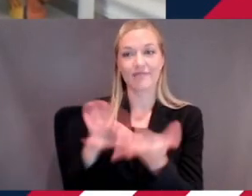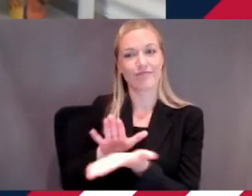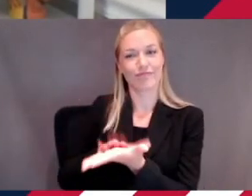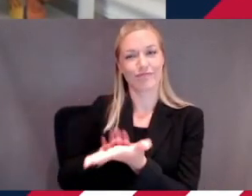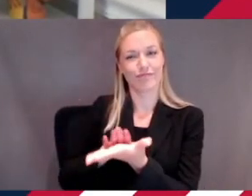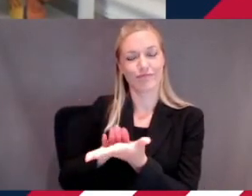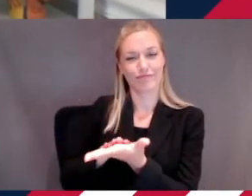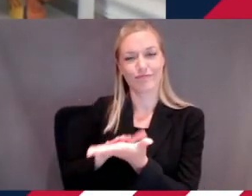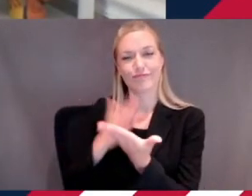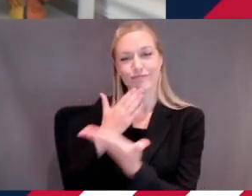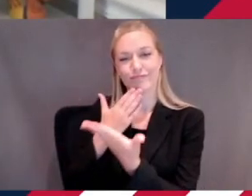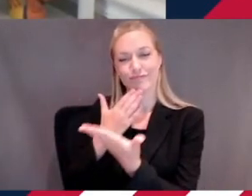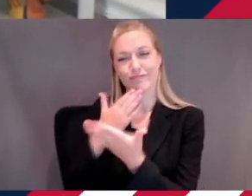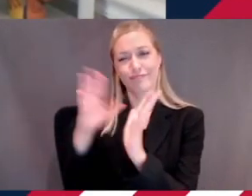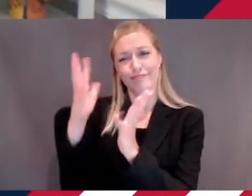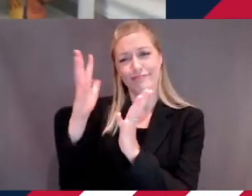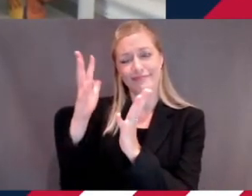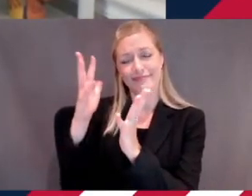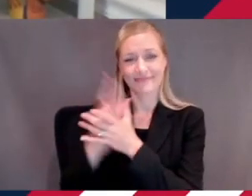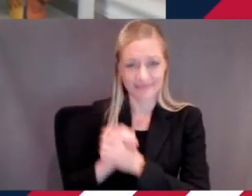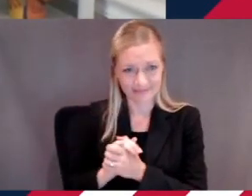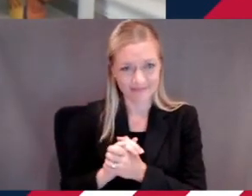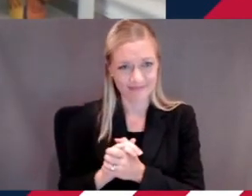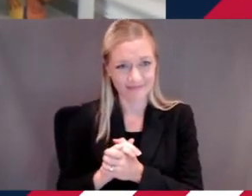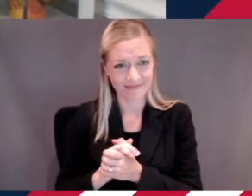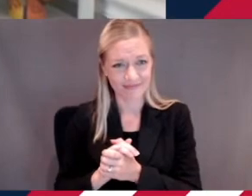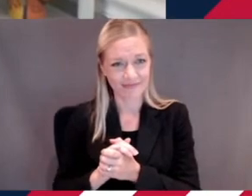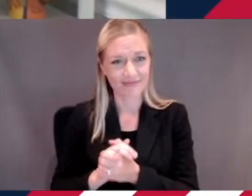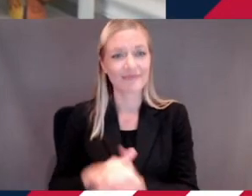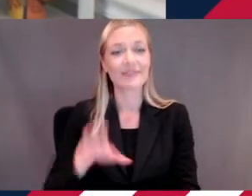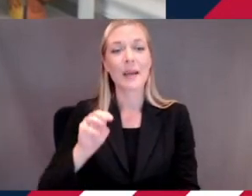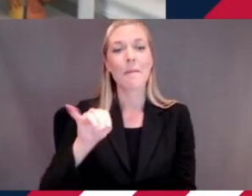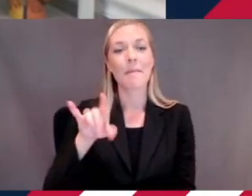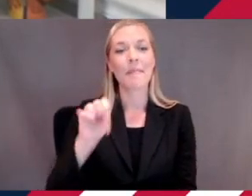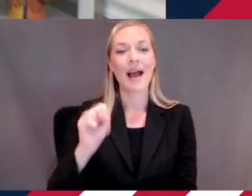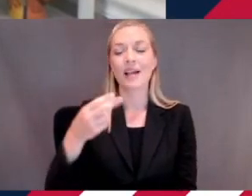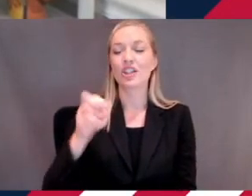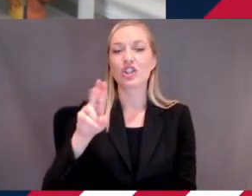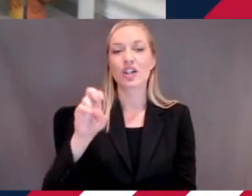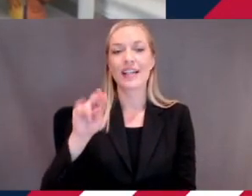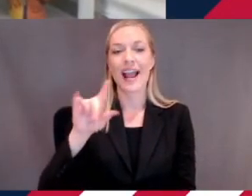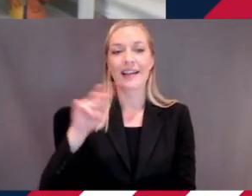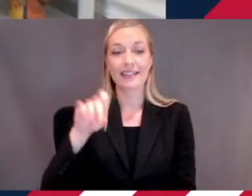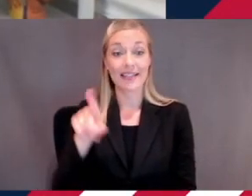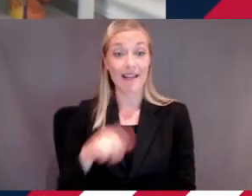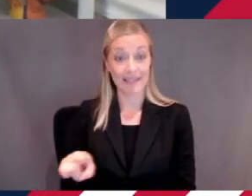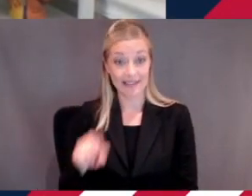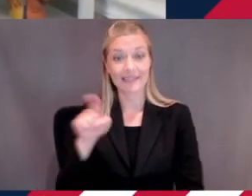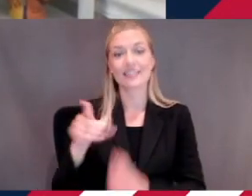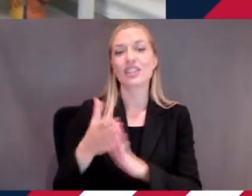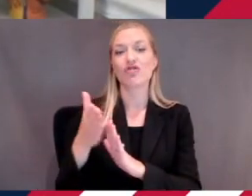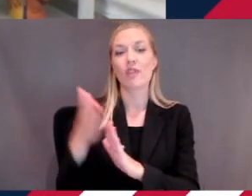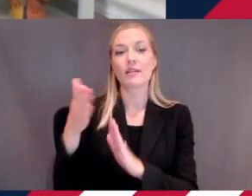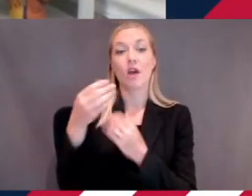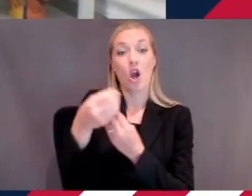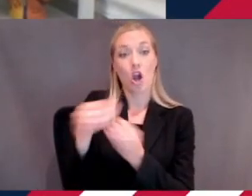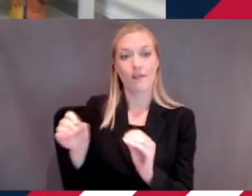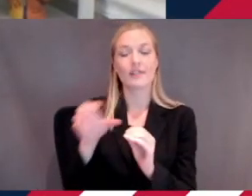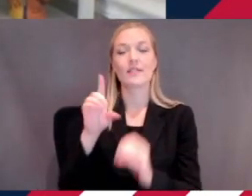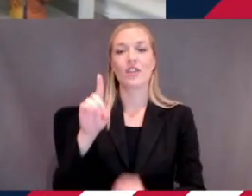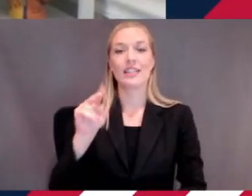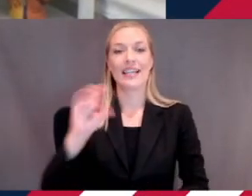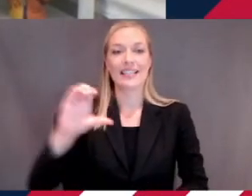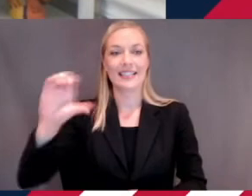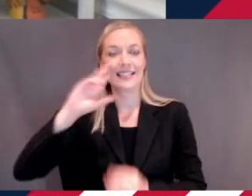DNC secretary and leads the team that certifies all convention participants, including the members of this committee. Graham Wilson and Andrea